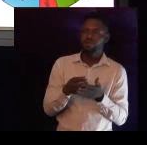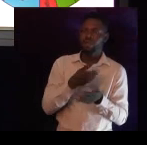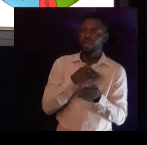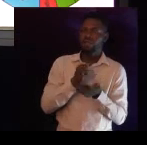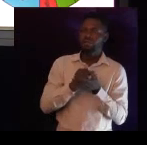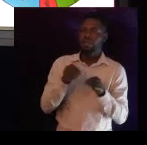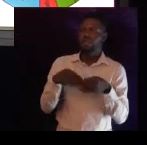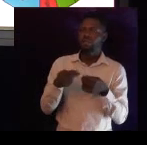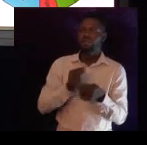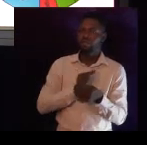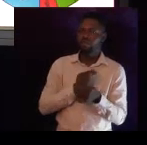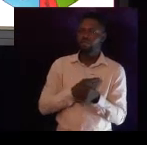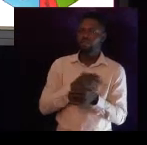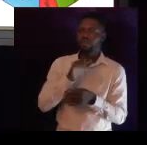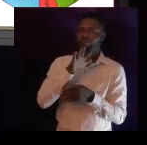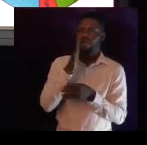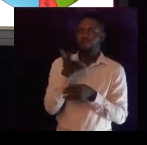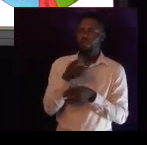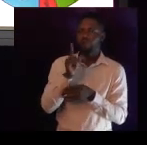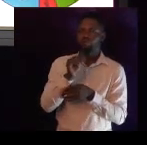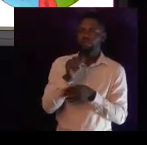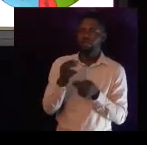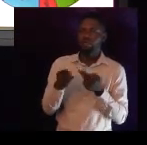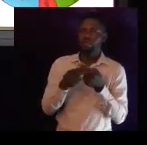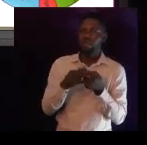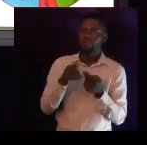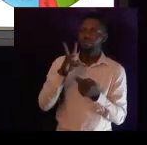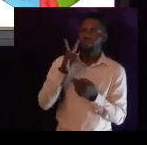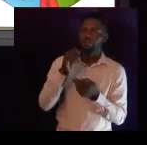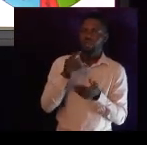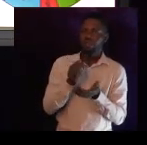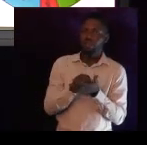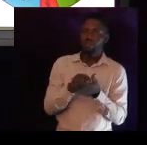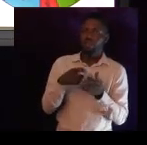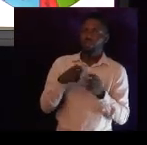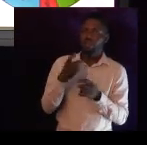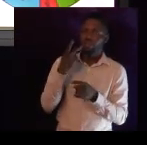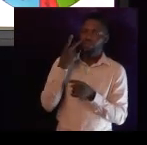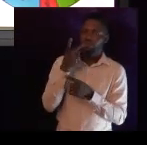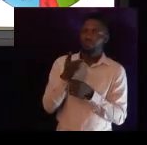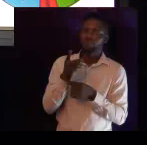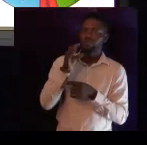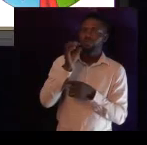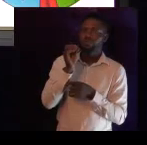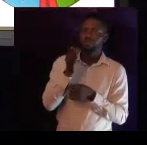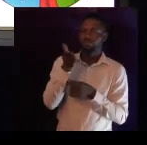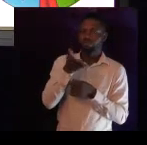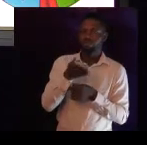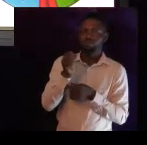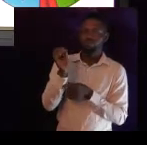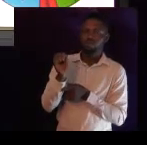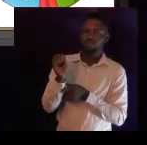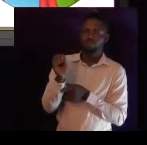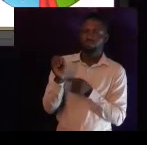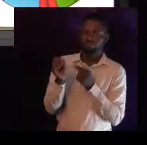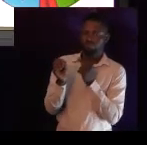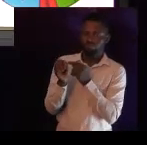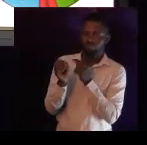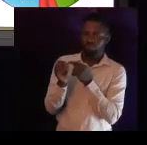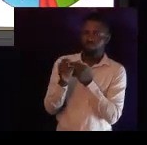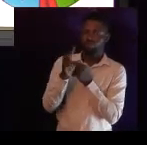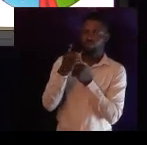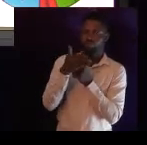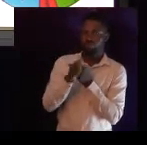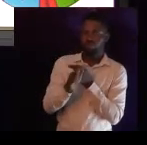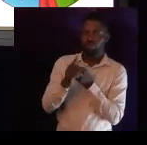and that gives us 5 over 20 times 60,000. So let's just say the cutting. 0 goes in 0, and